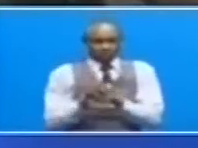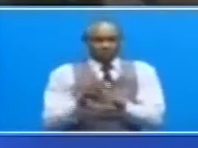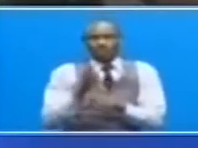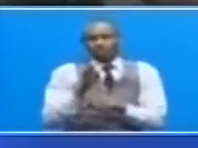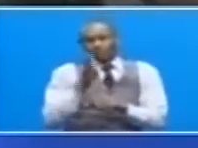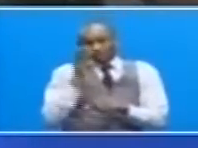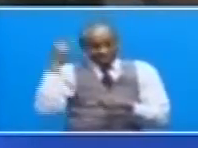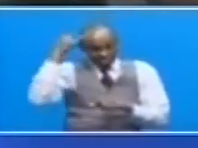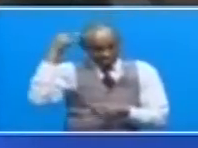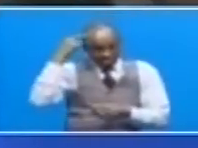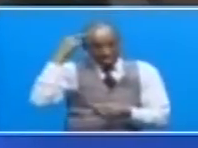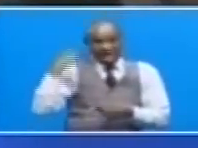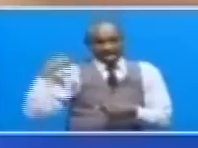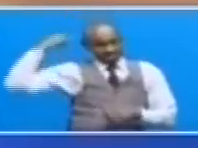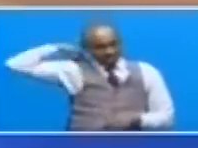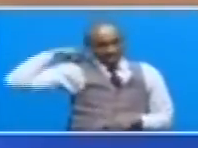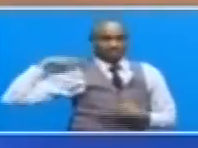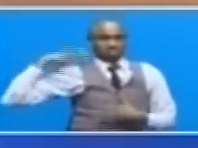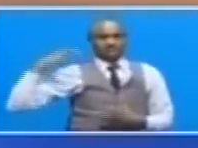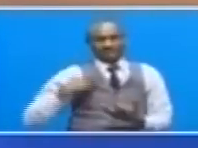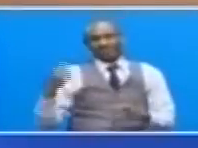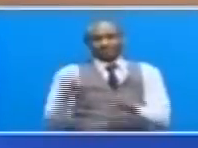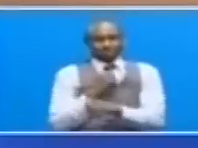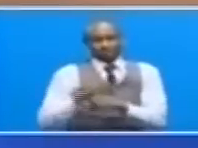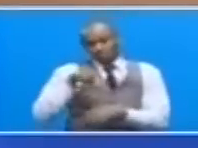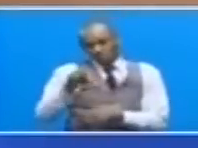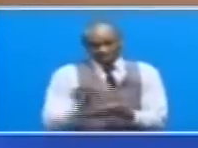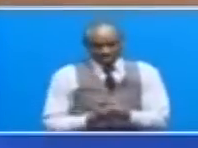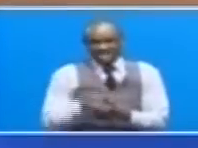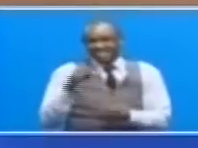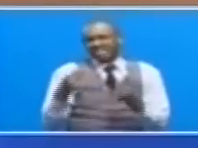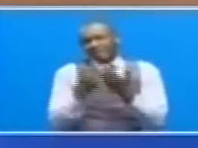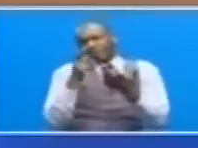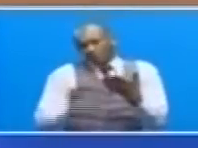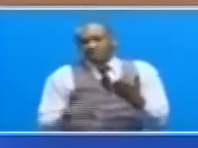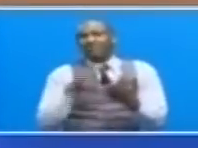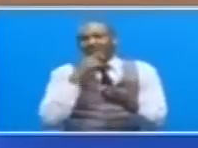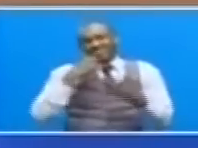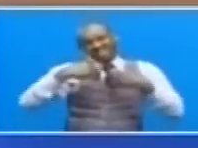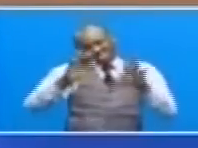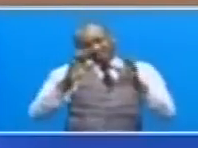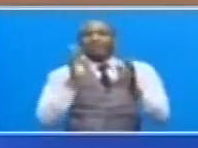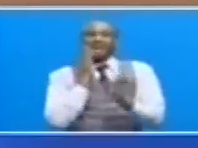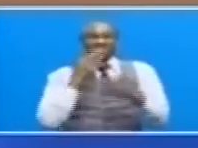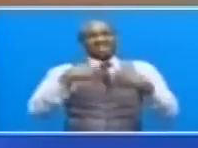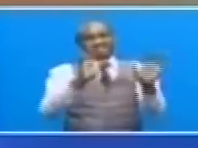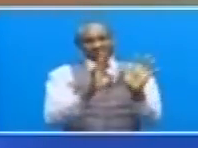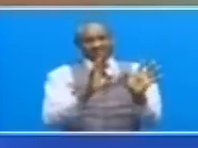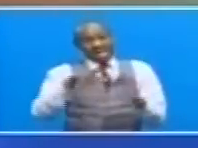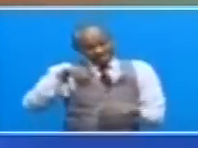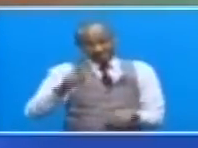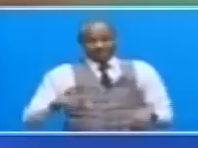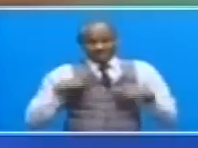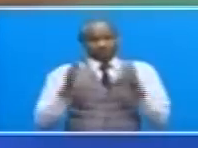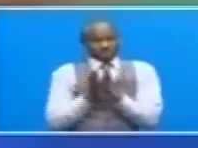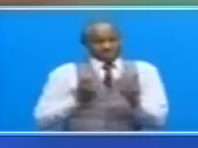and a subsequent growth in her back. She would never walk, something that made her father leave her and her mother. She also lives here with a